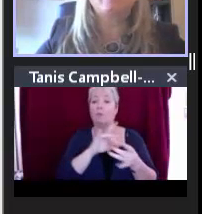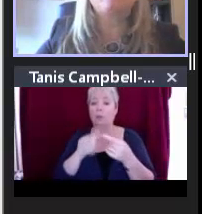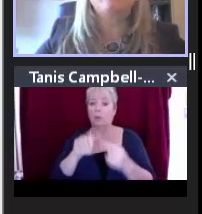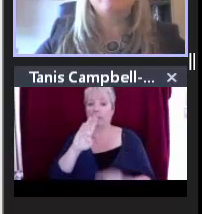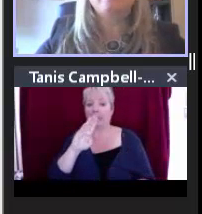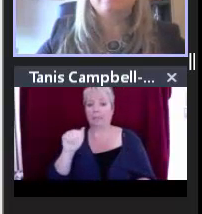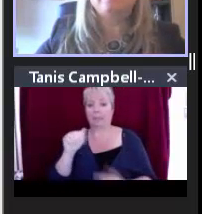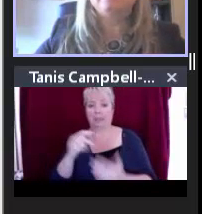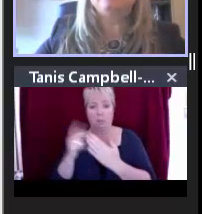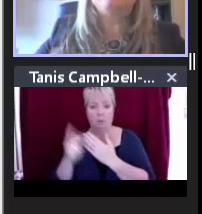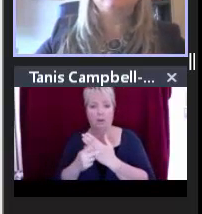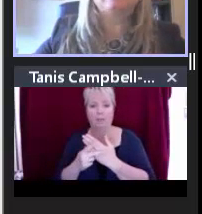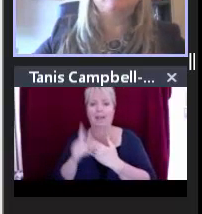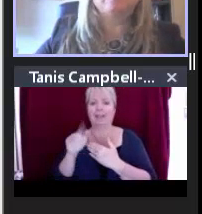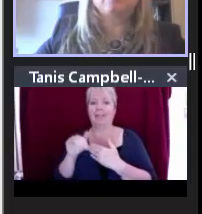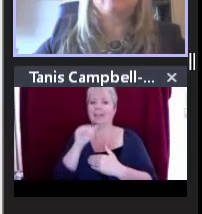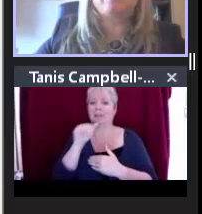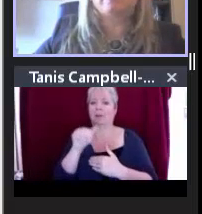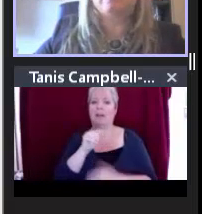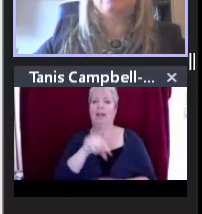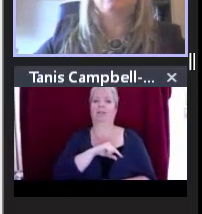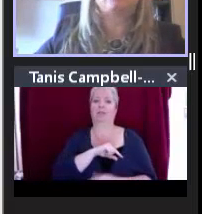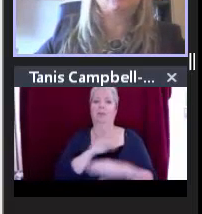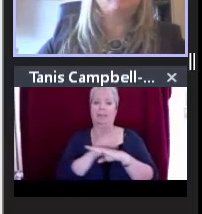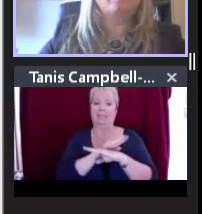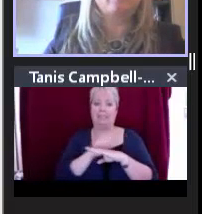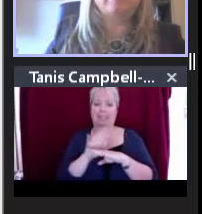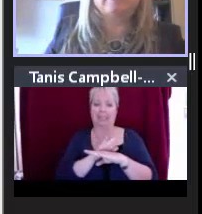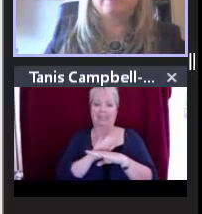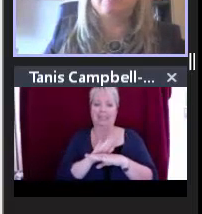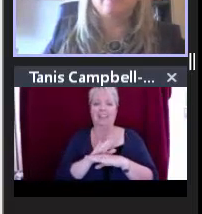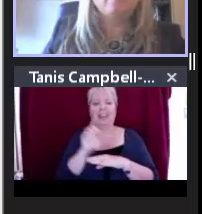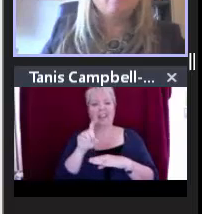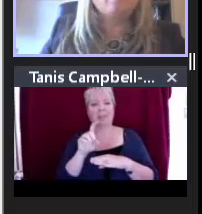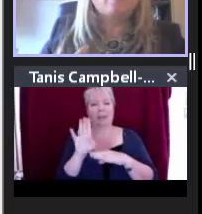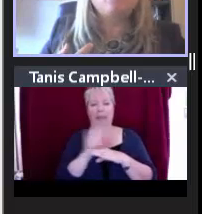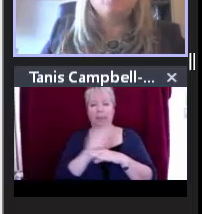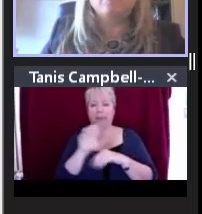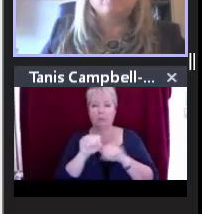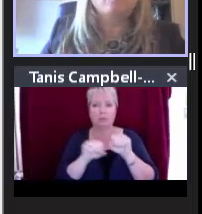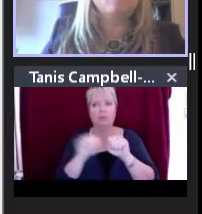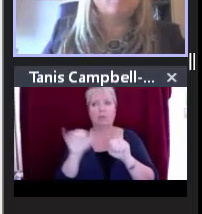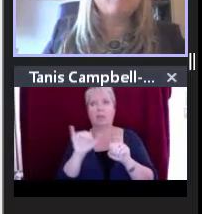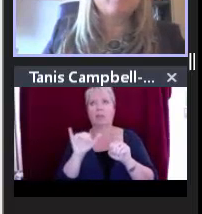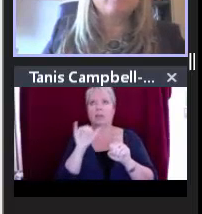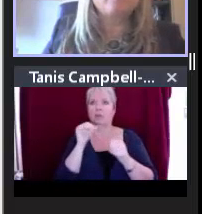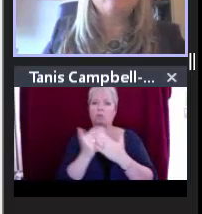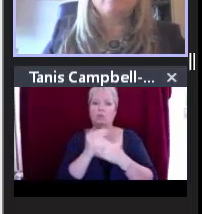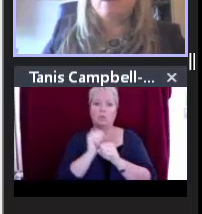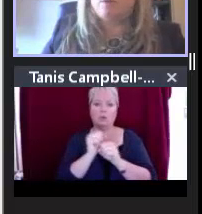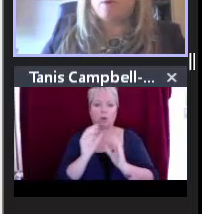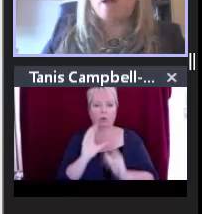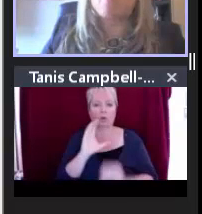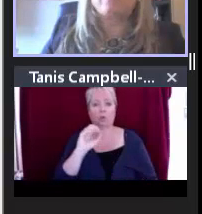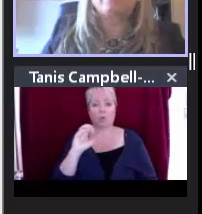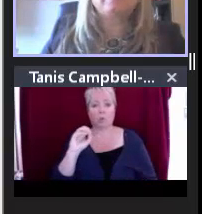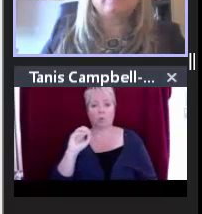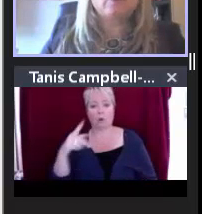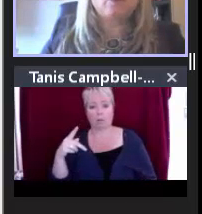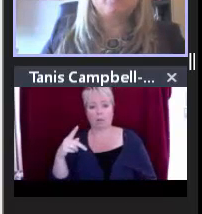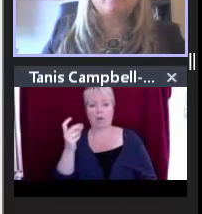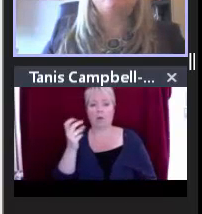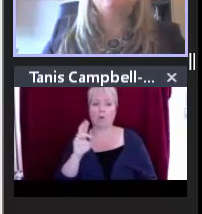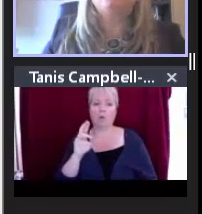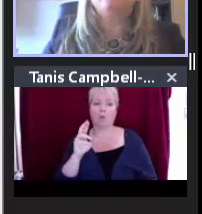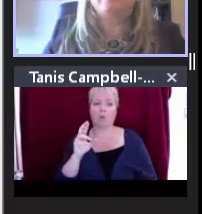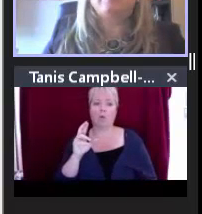abilities program. It needs to be some sort of a business structure, whether it's a new worker cooperative, whether it's a